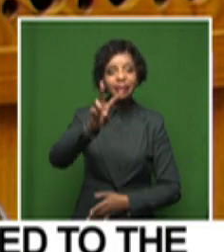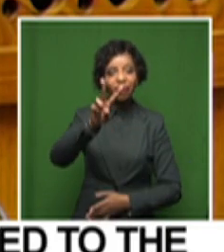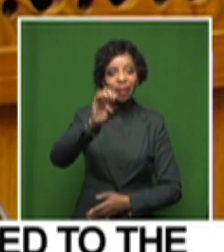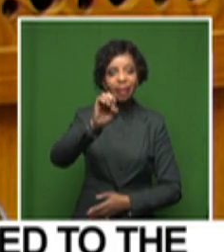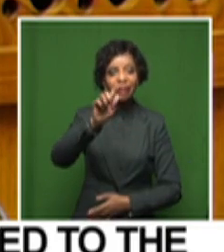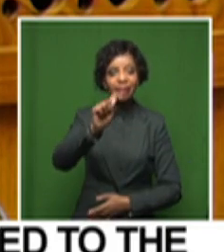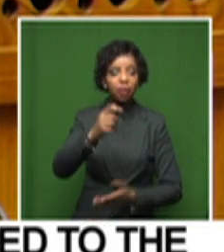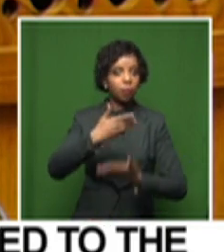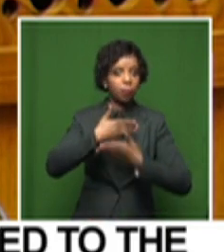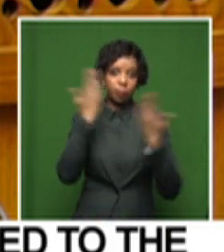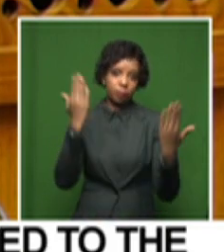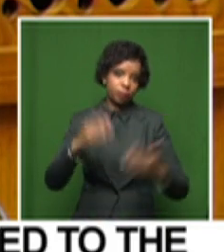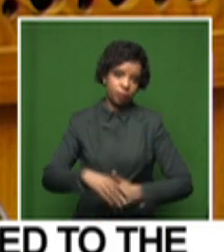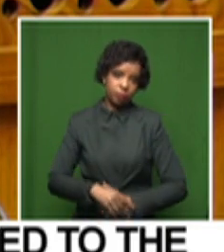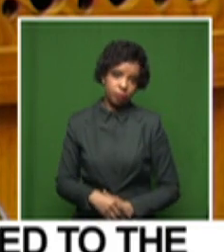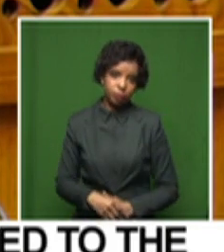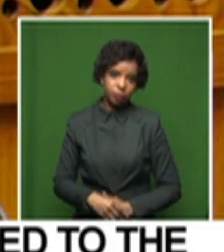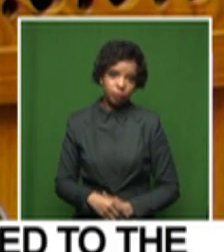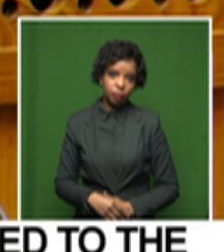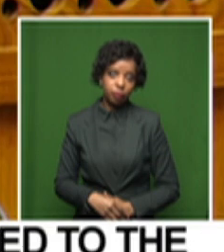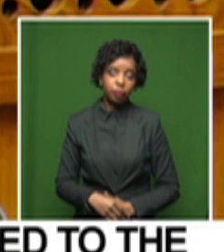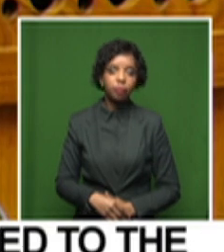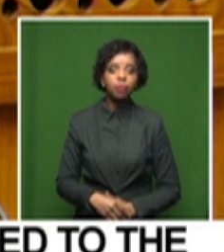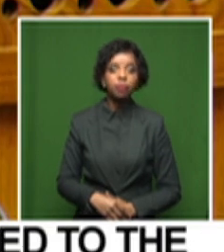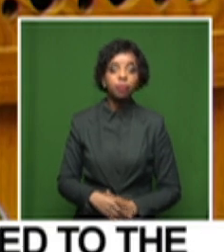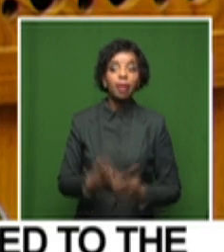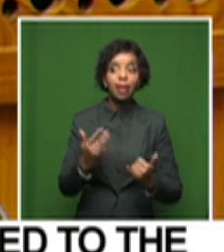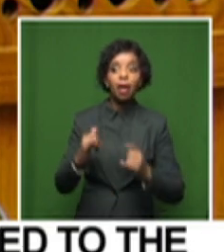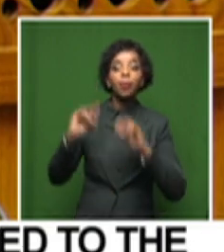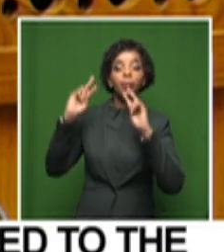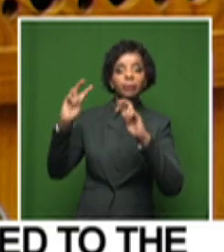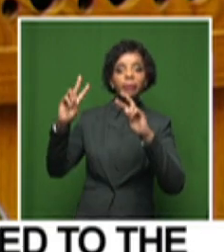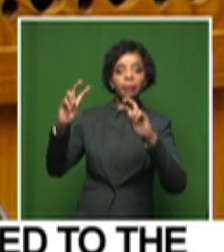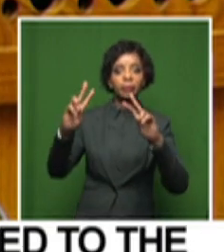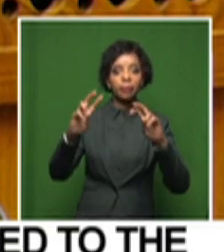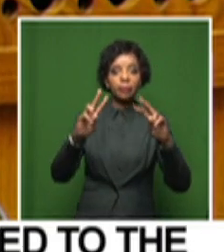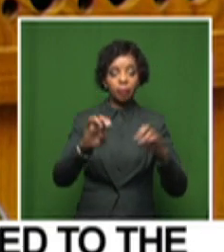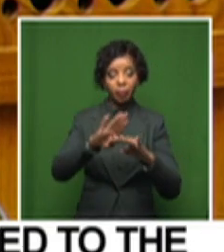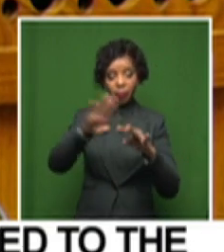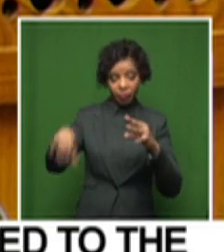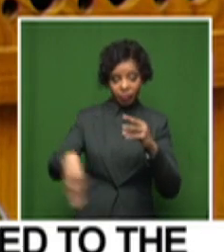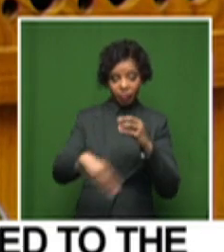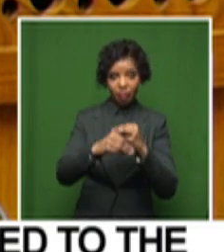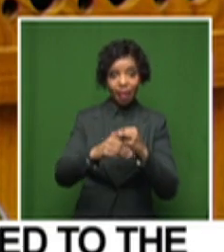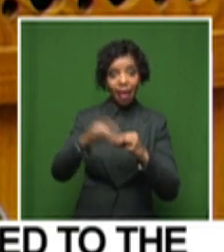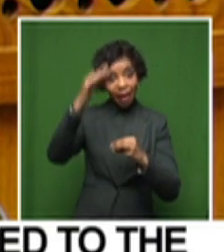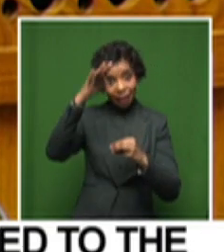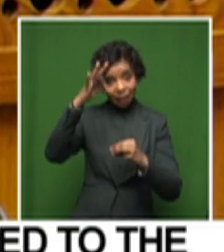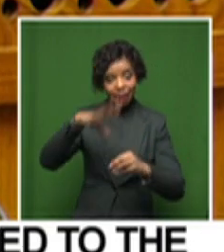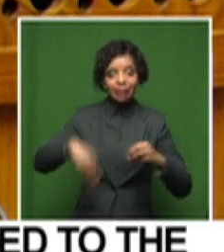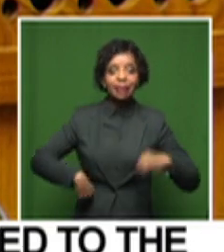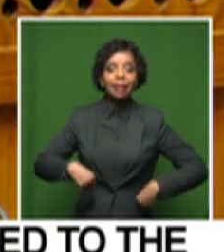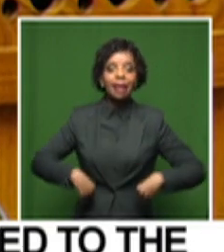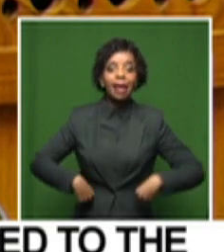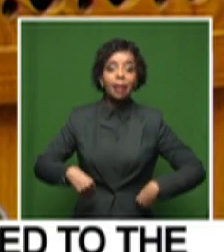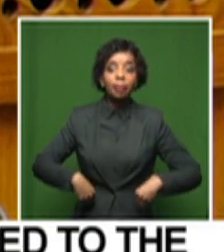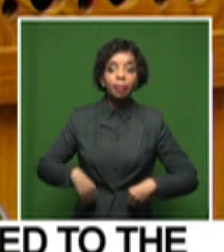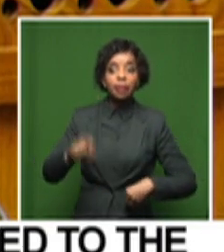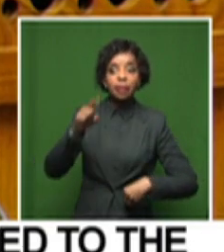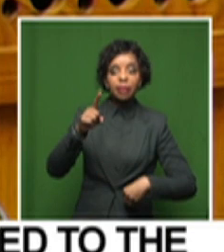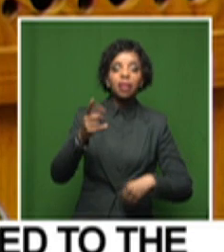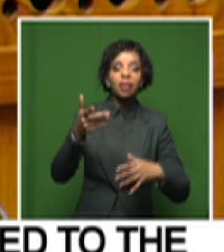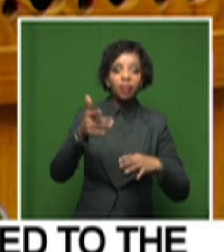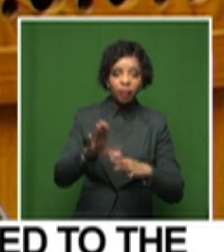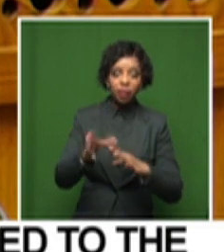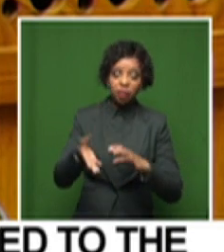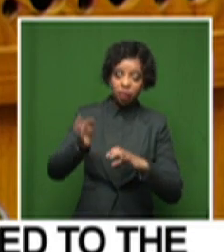In addition, the State Capture Commission of Inquiry is allocated an additional amount of 63 million